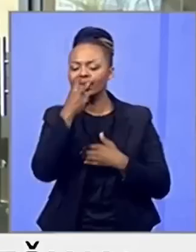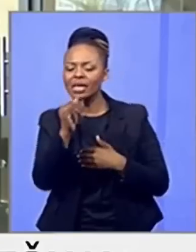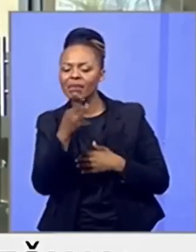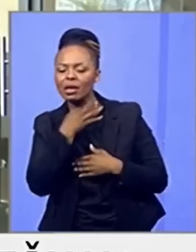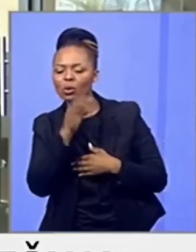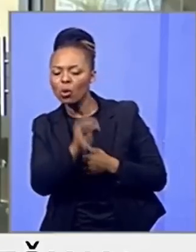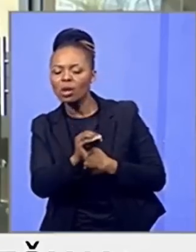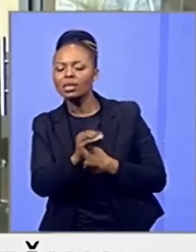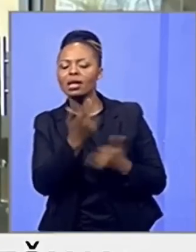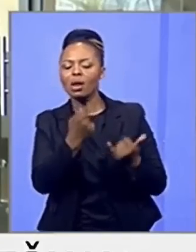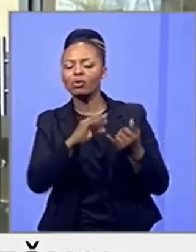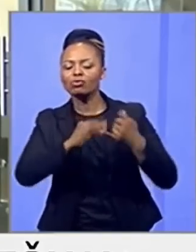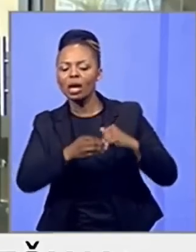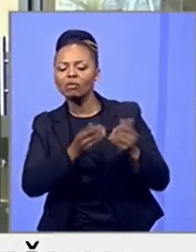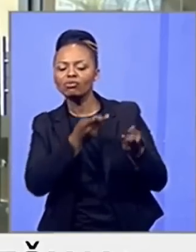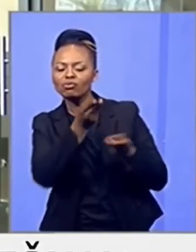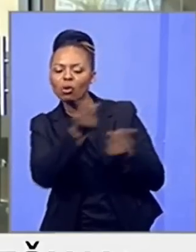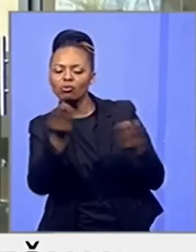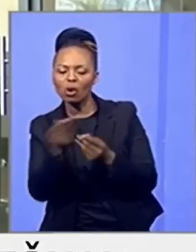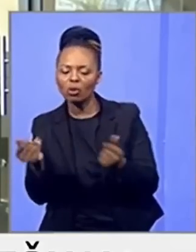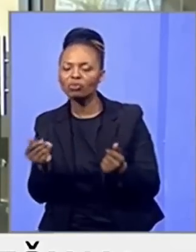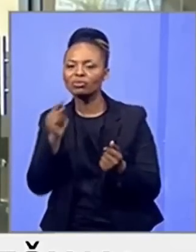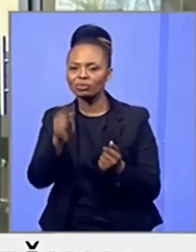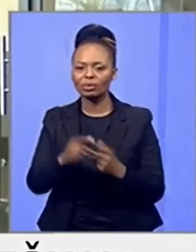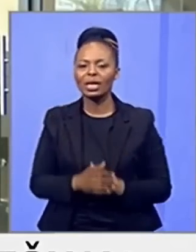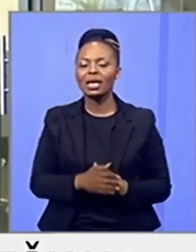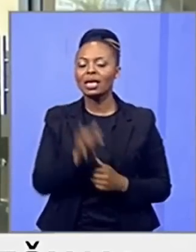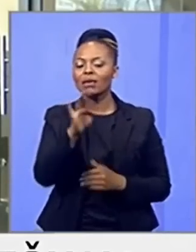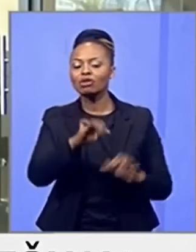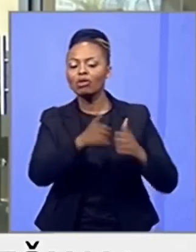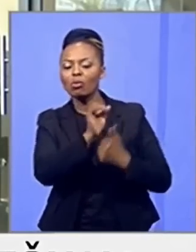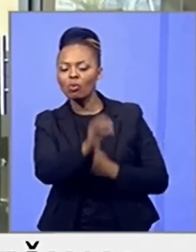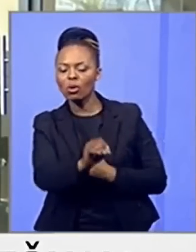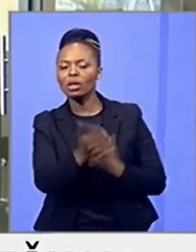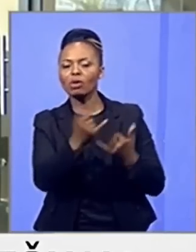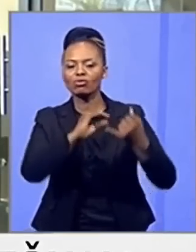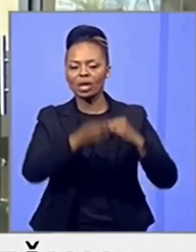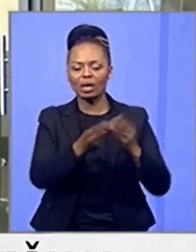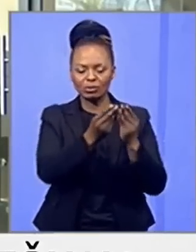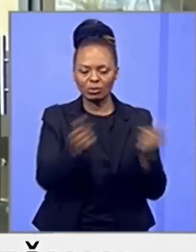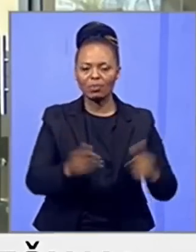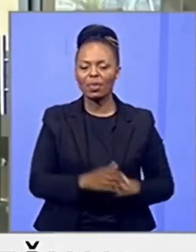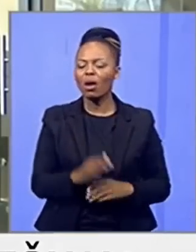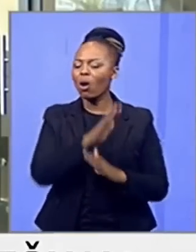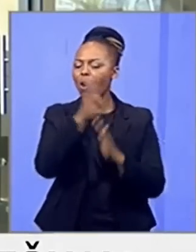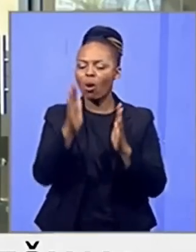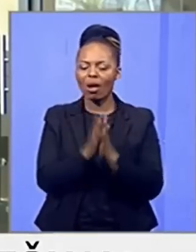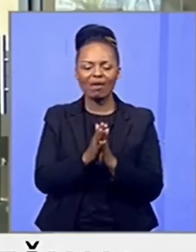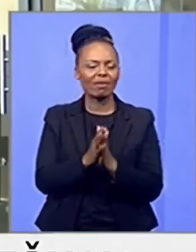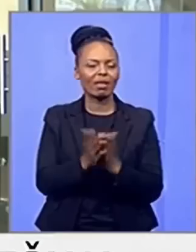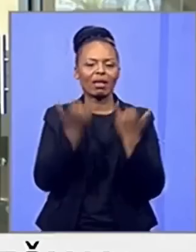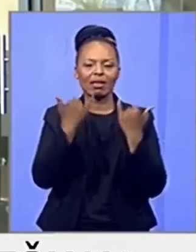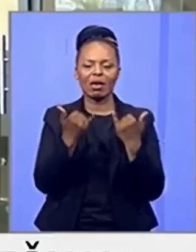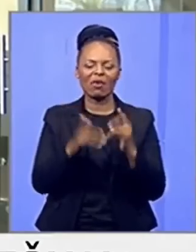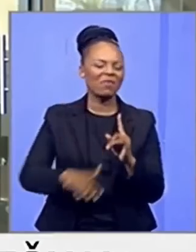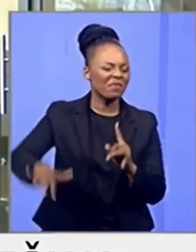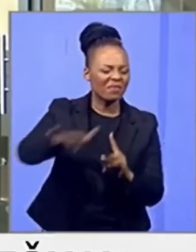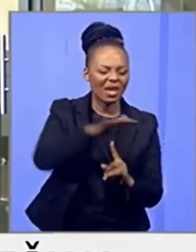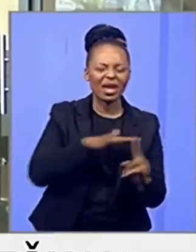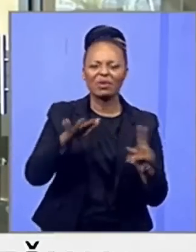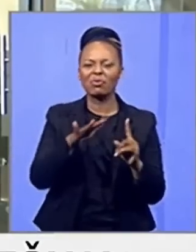establish where we are having challenges. So both air, land, sea, en route to the venue